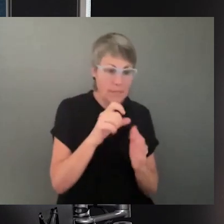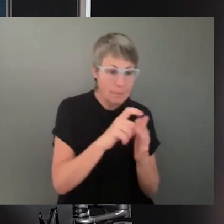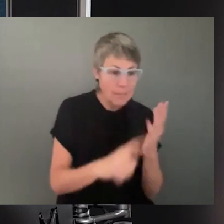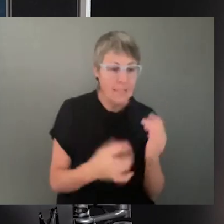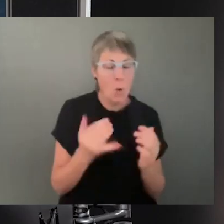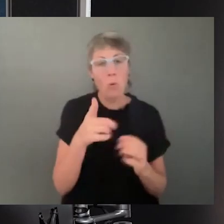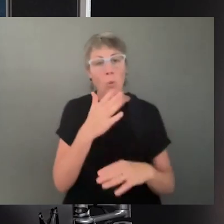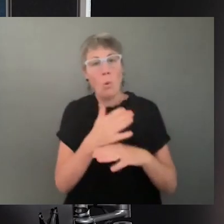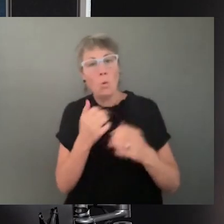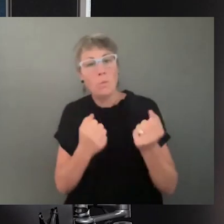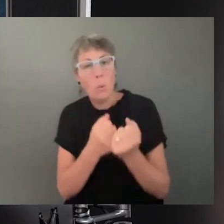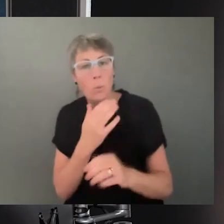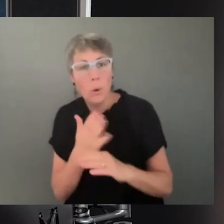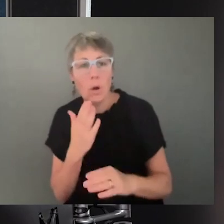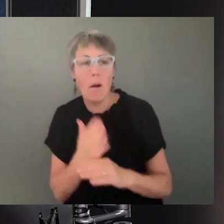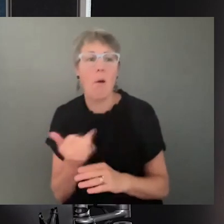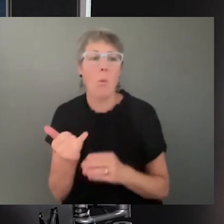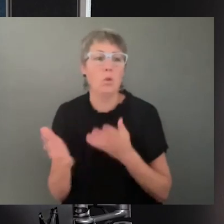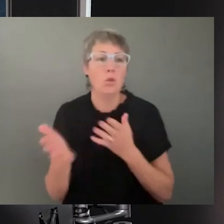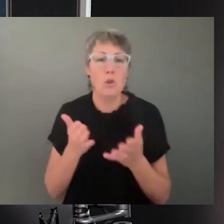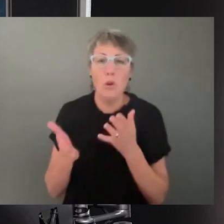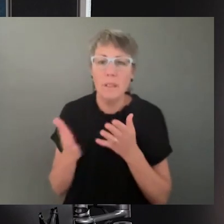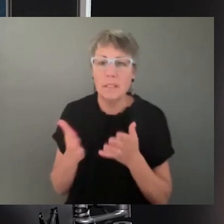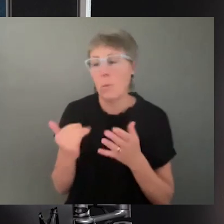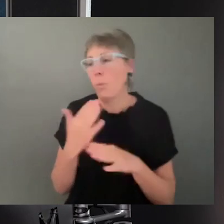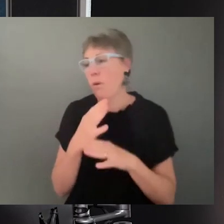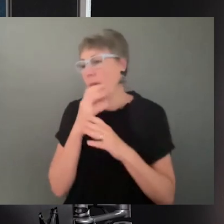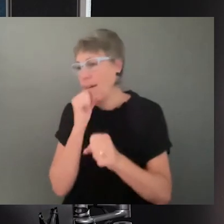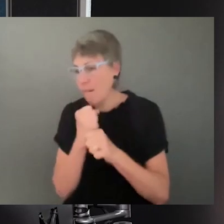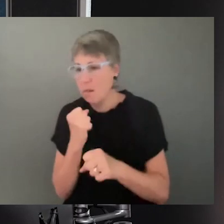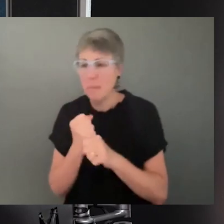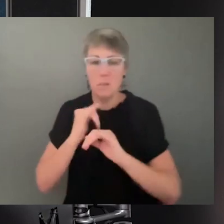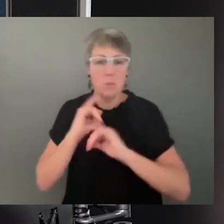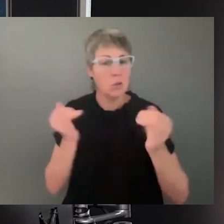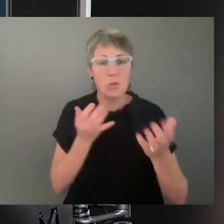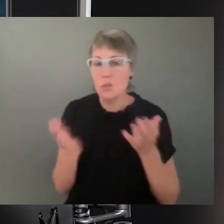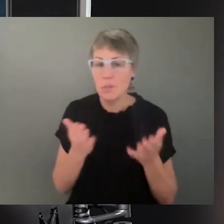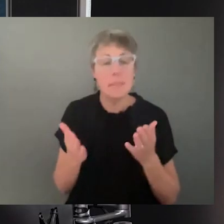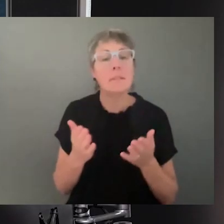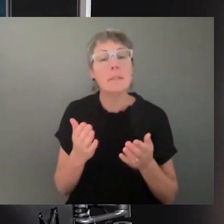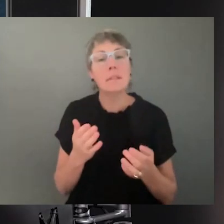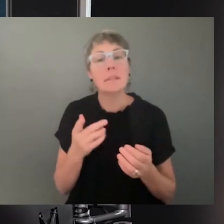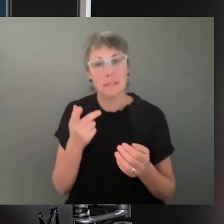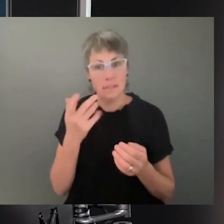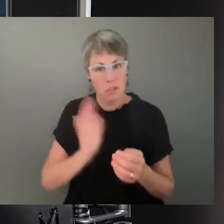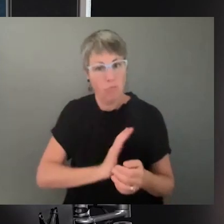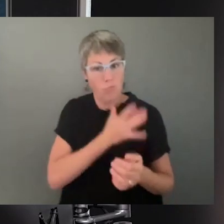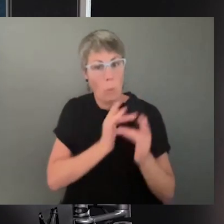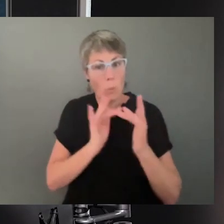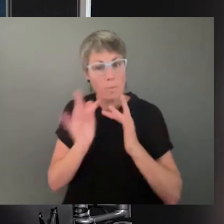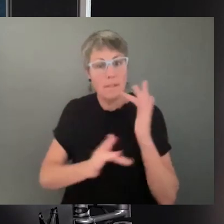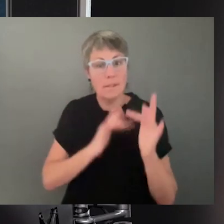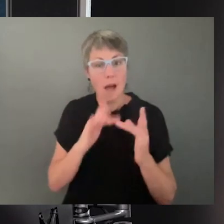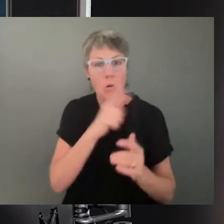there is several resources. So whether you have lived experience of disability, you care for someone with a disability, you're a service provider, or you work in government